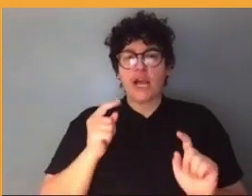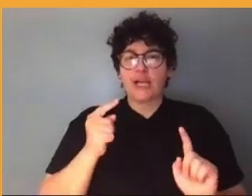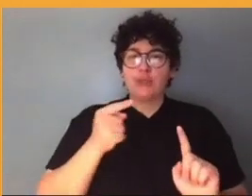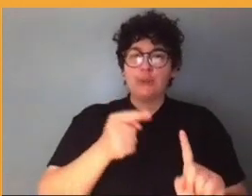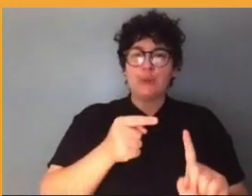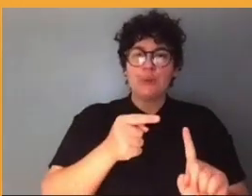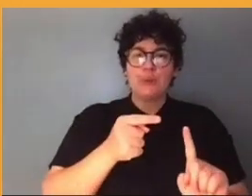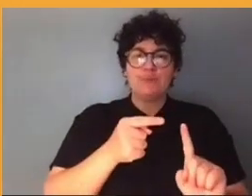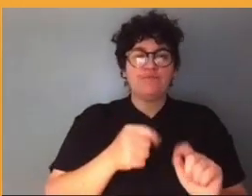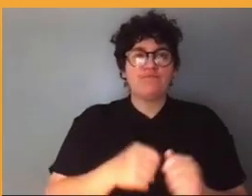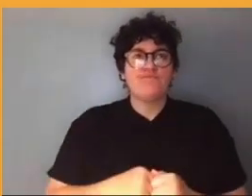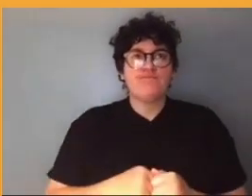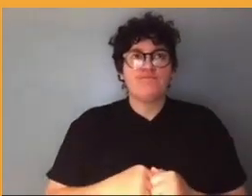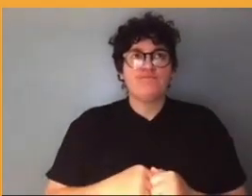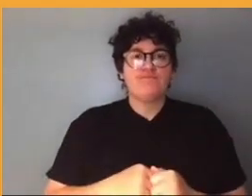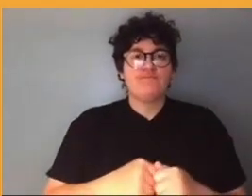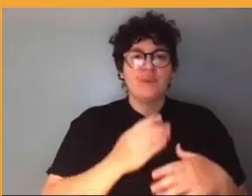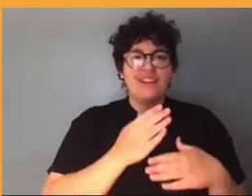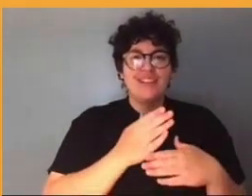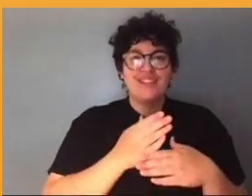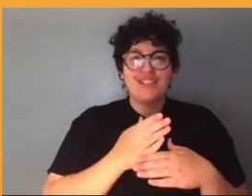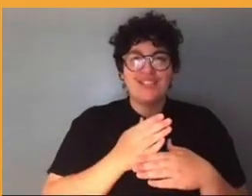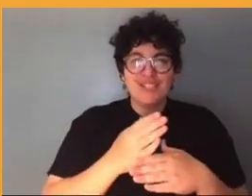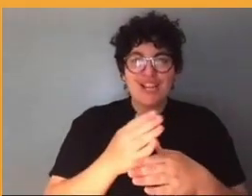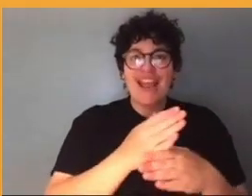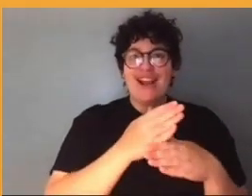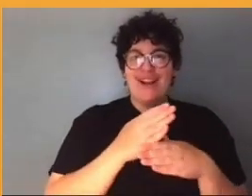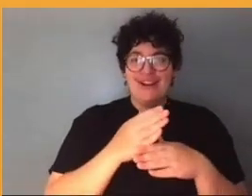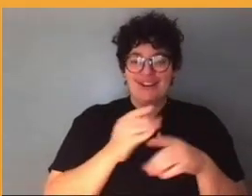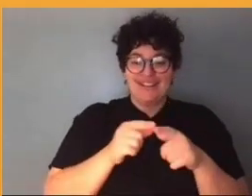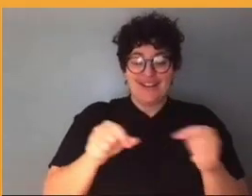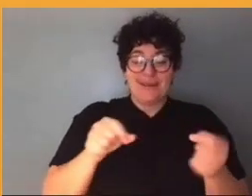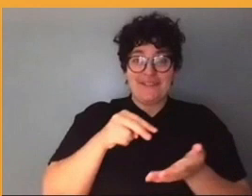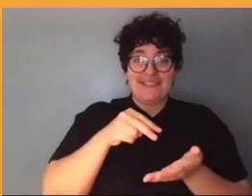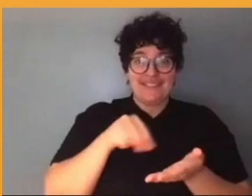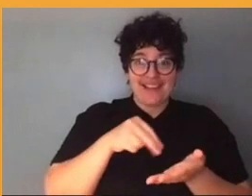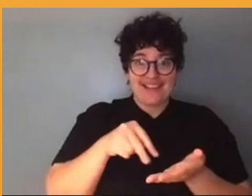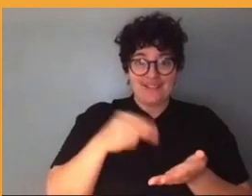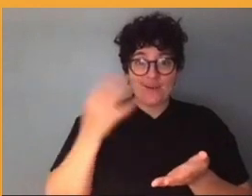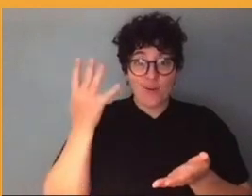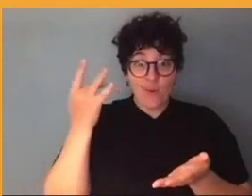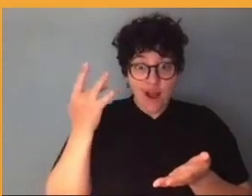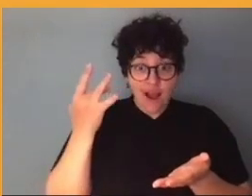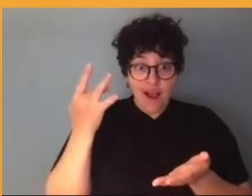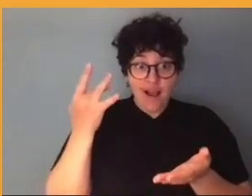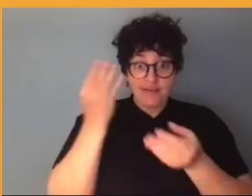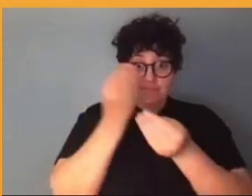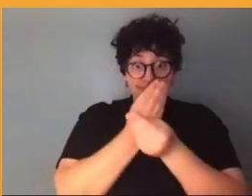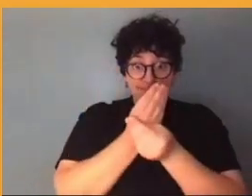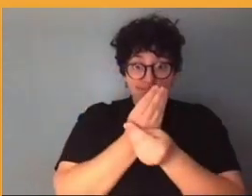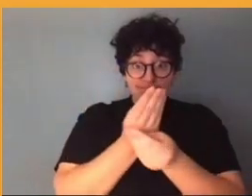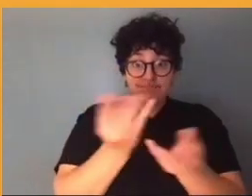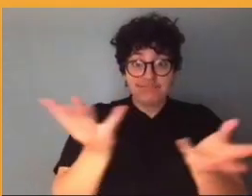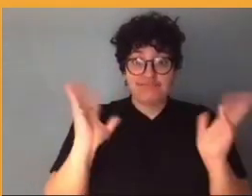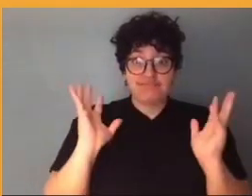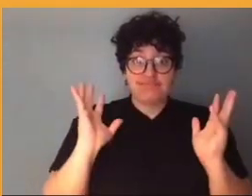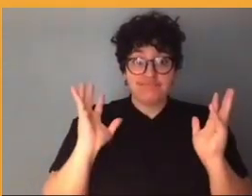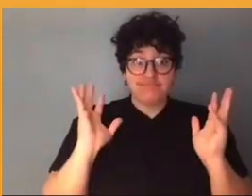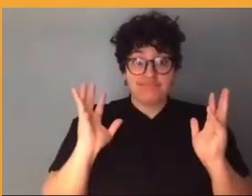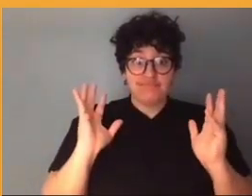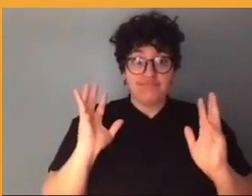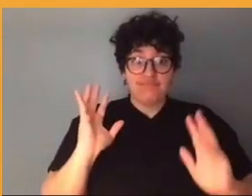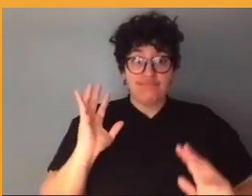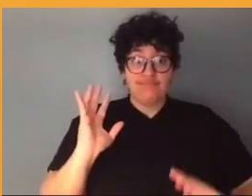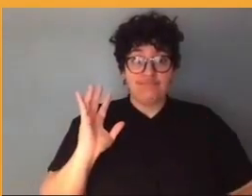share our Japanese dance to let everybody know that there are different culture